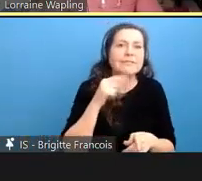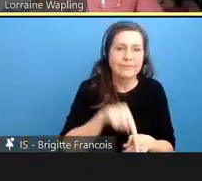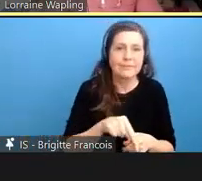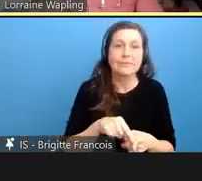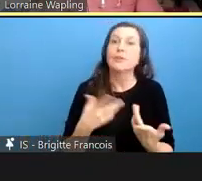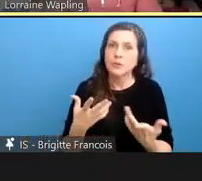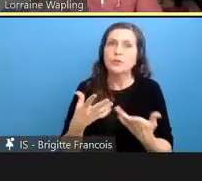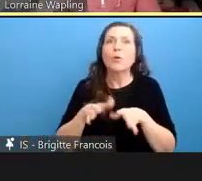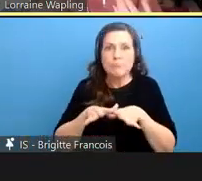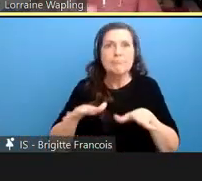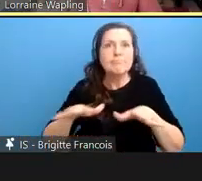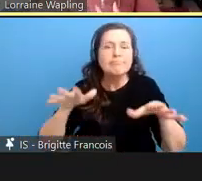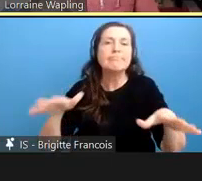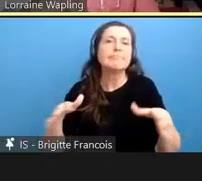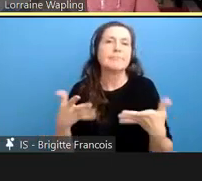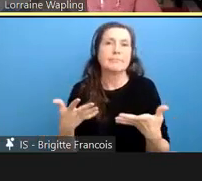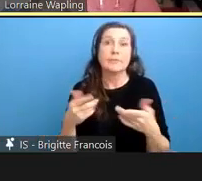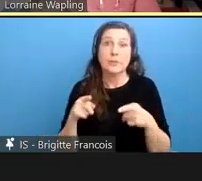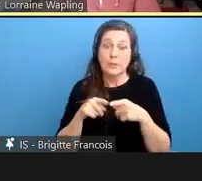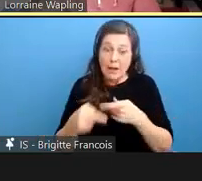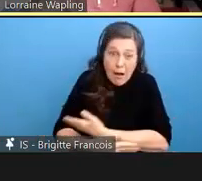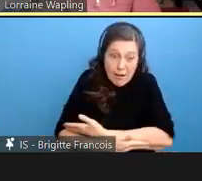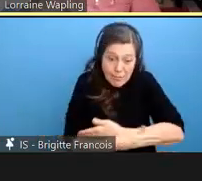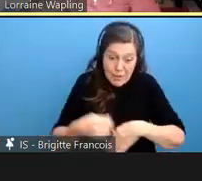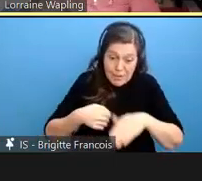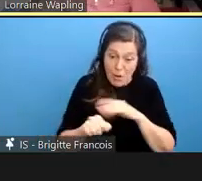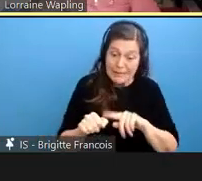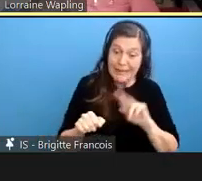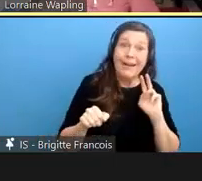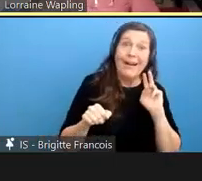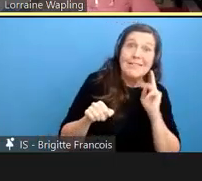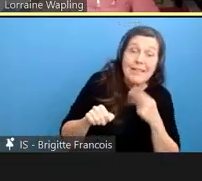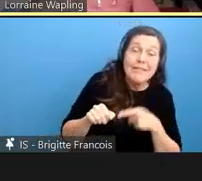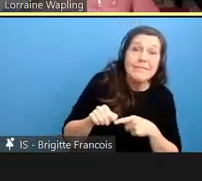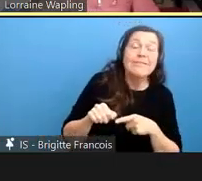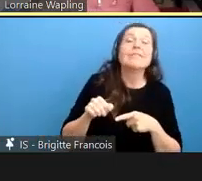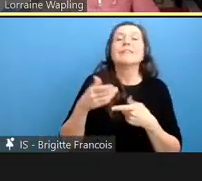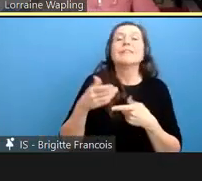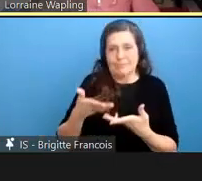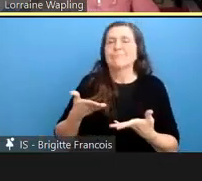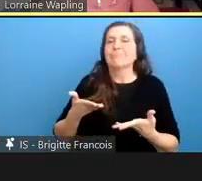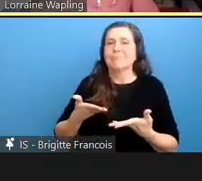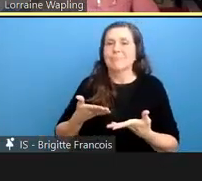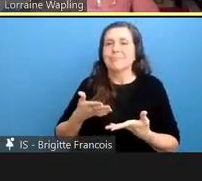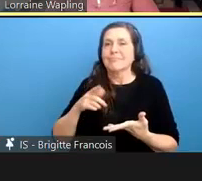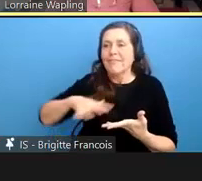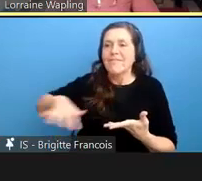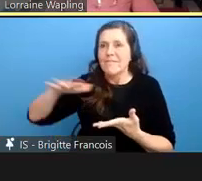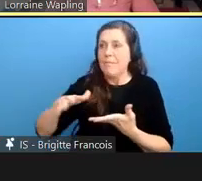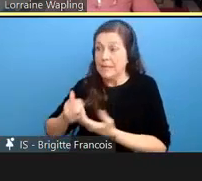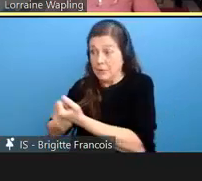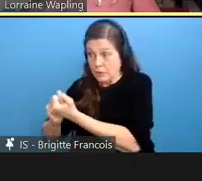families, helping them, particularly in the early years, and has seen at firsthand how significant this can